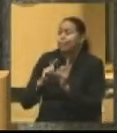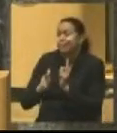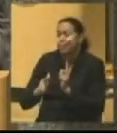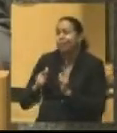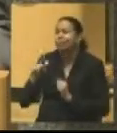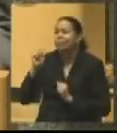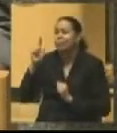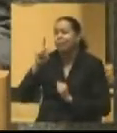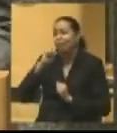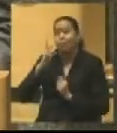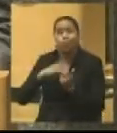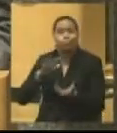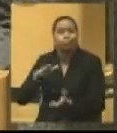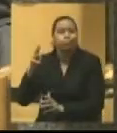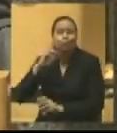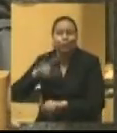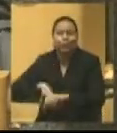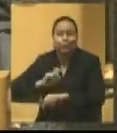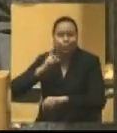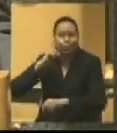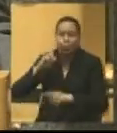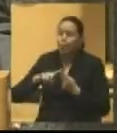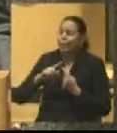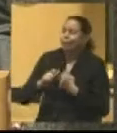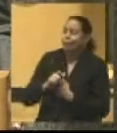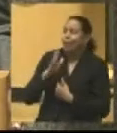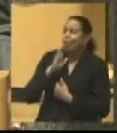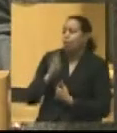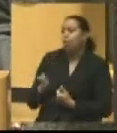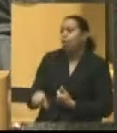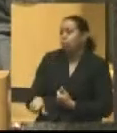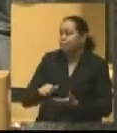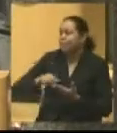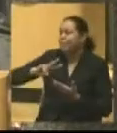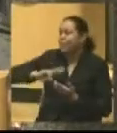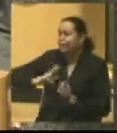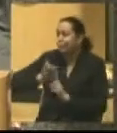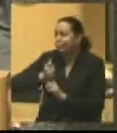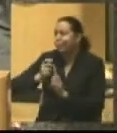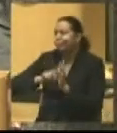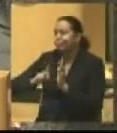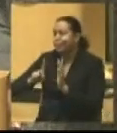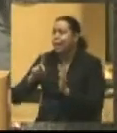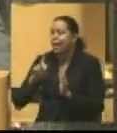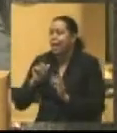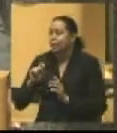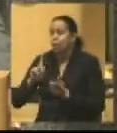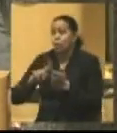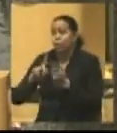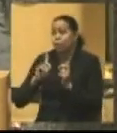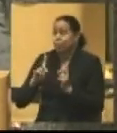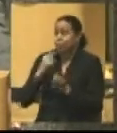national government into a crisis by threatening to veto the Second Confiscation Act, the very law that would free slaves as soon as Lincoln issued